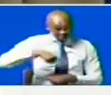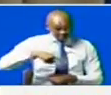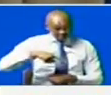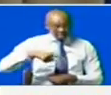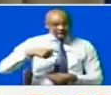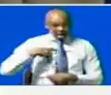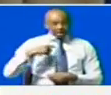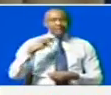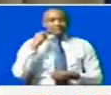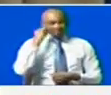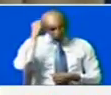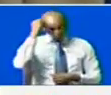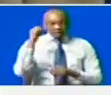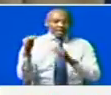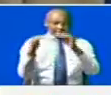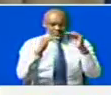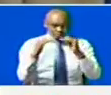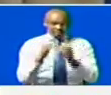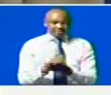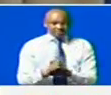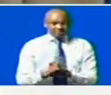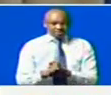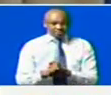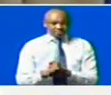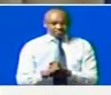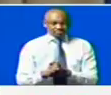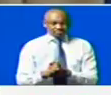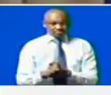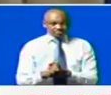are a mature democracy.